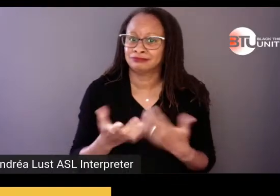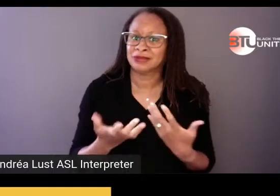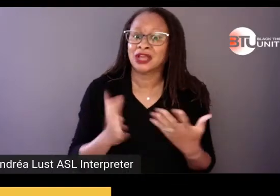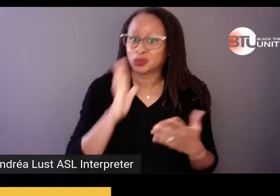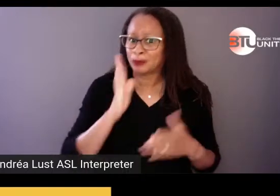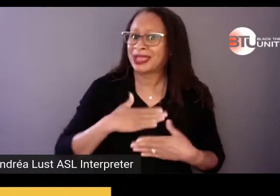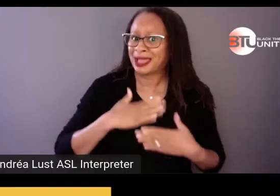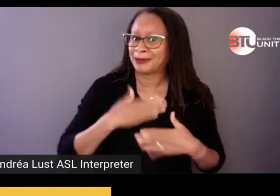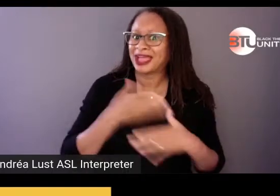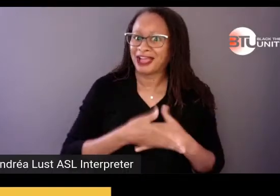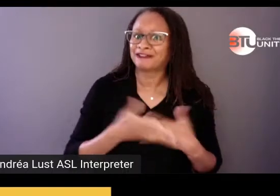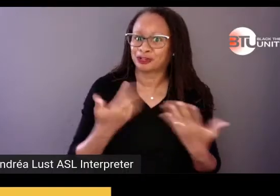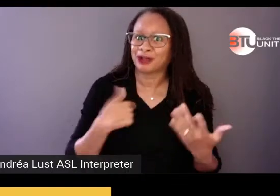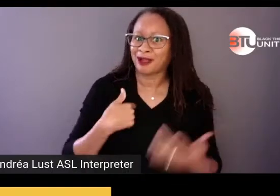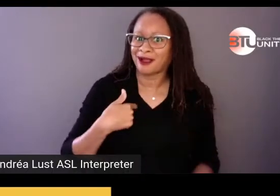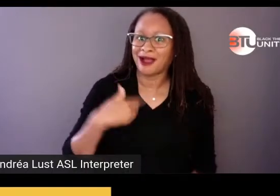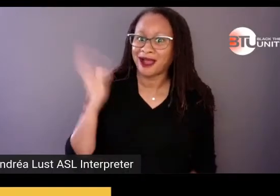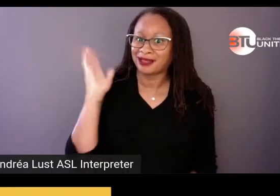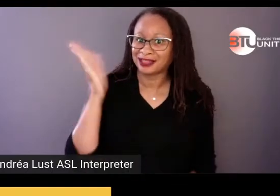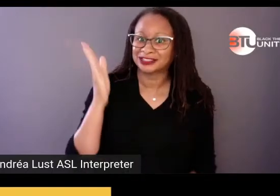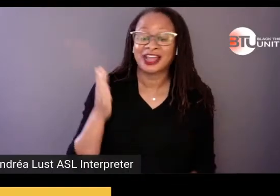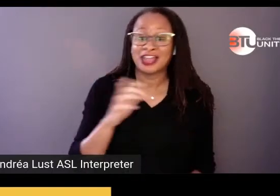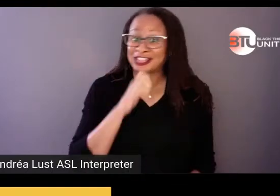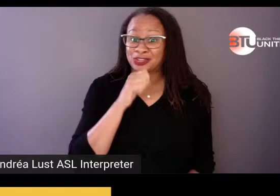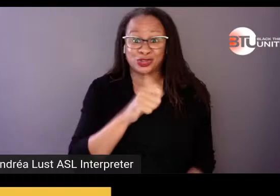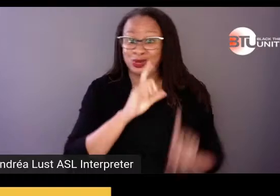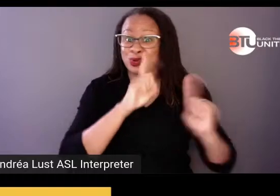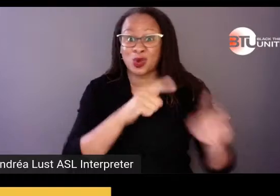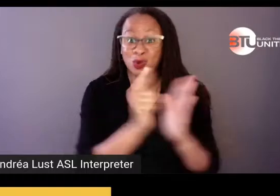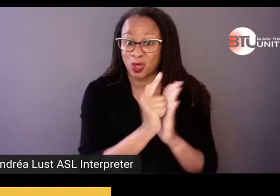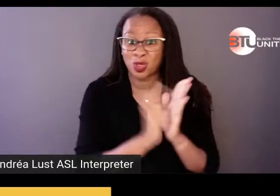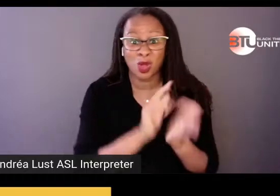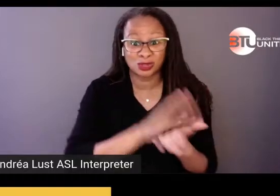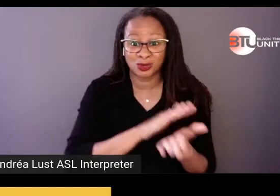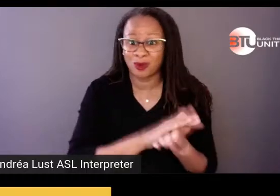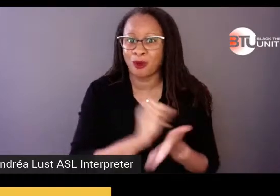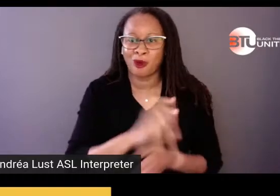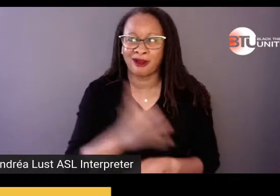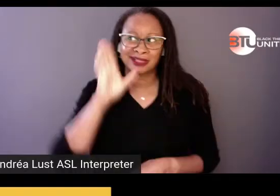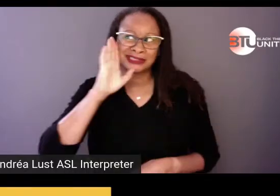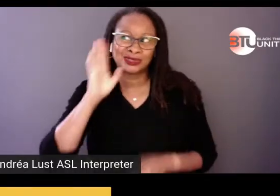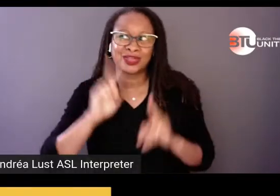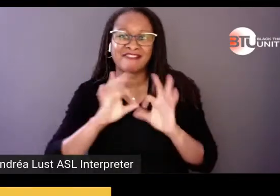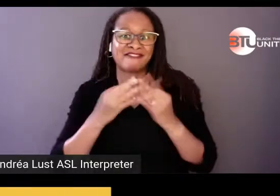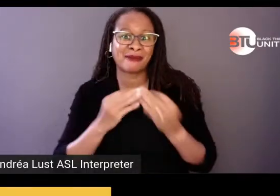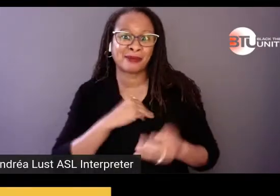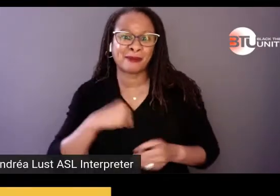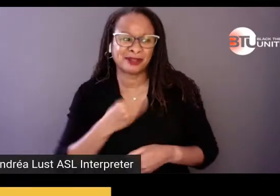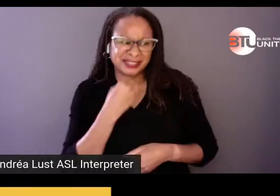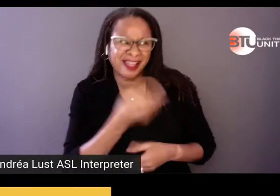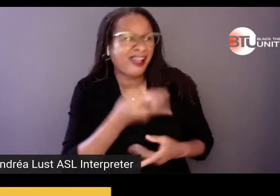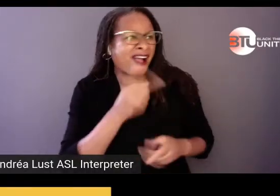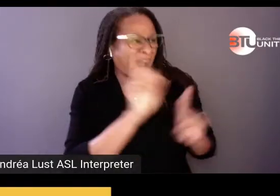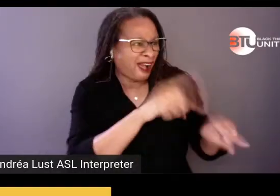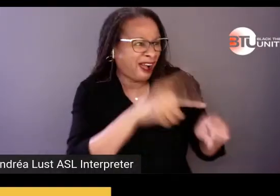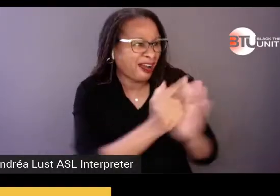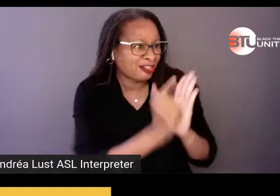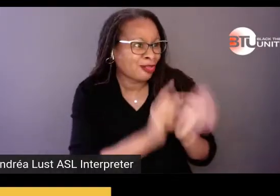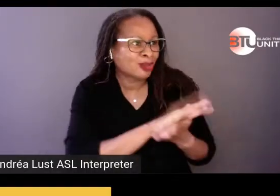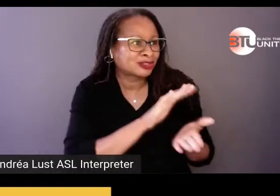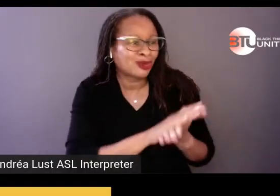to me that you didn't go to law school and listen to that uncle who told you to go to law school and not pursue your creative career.